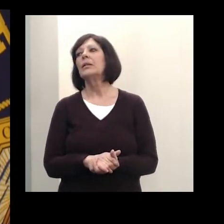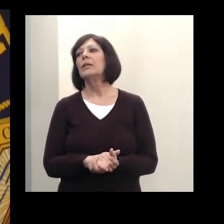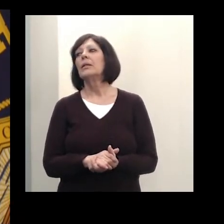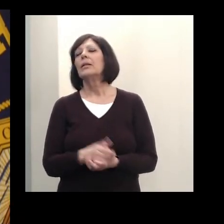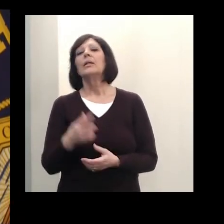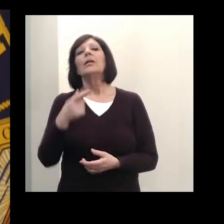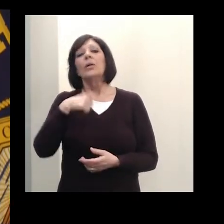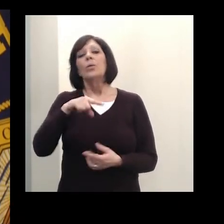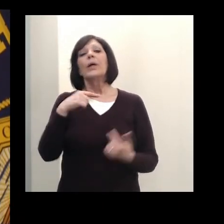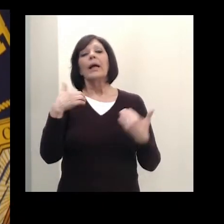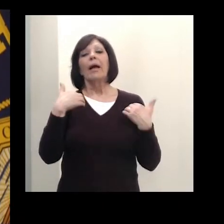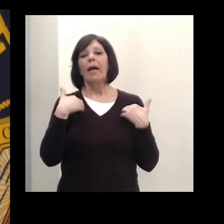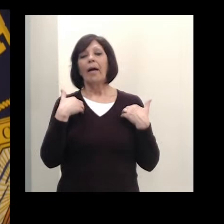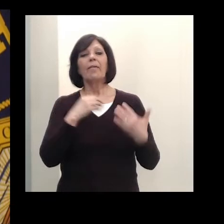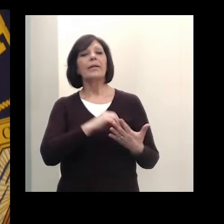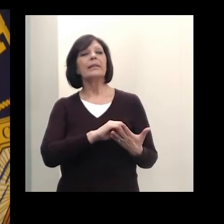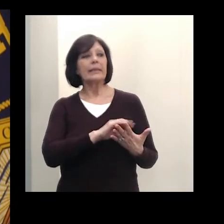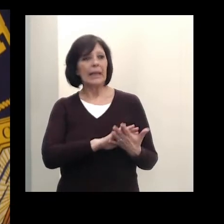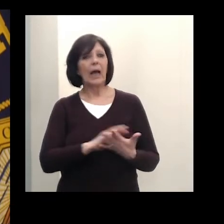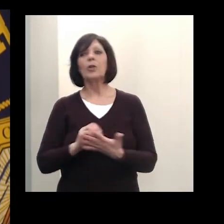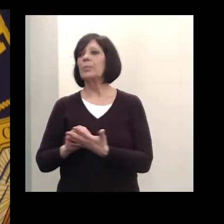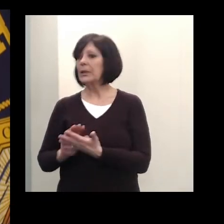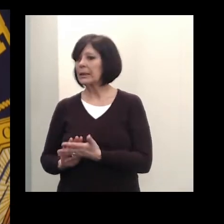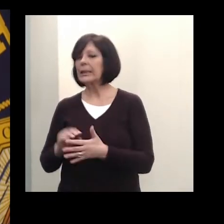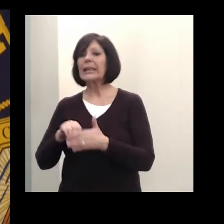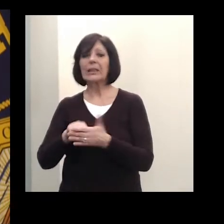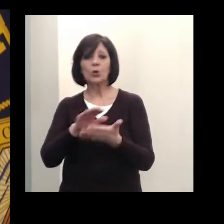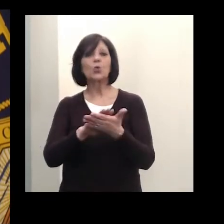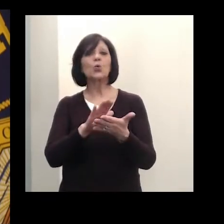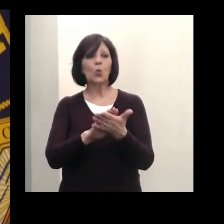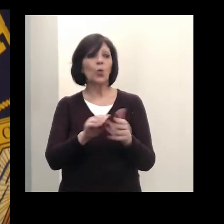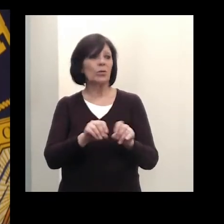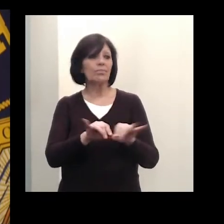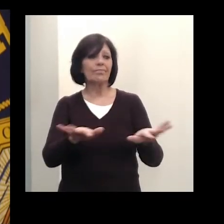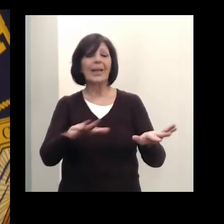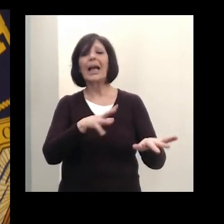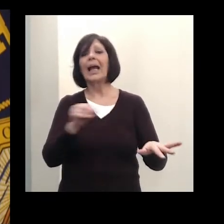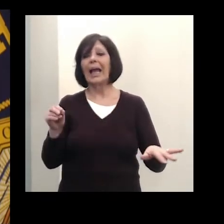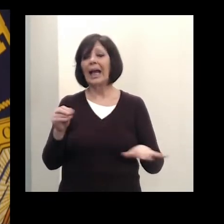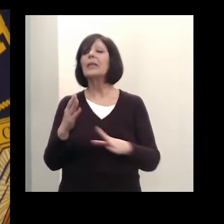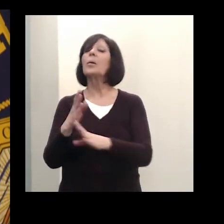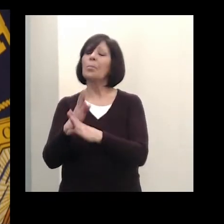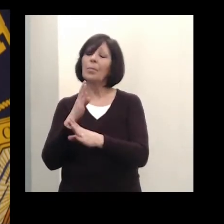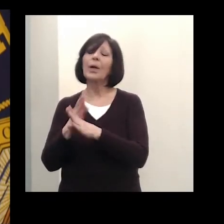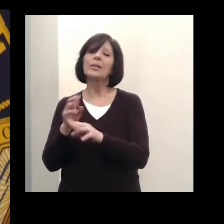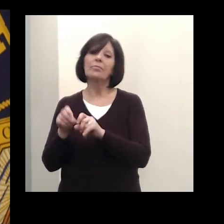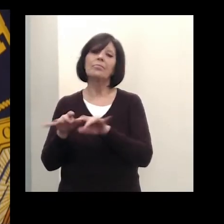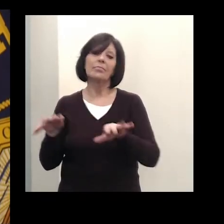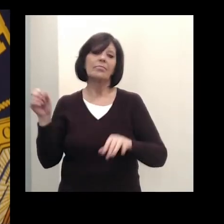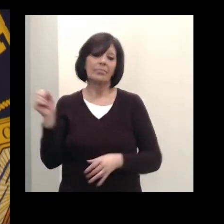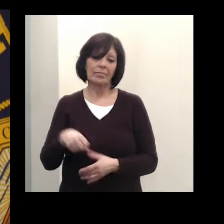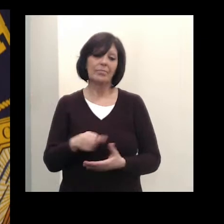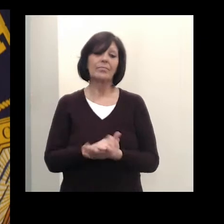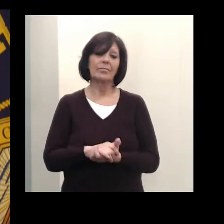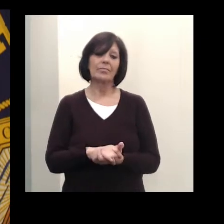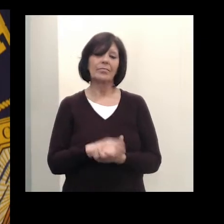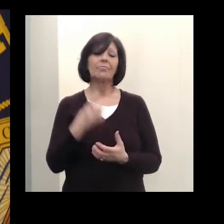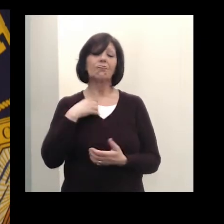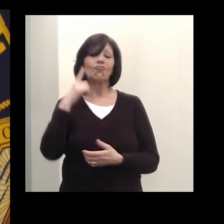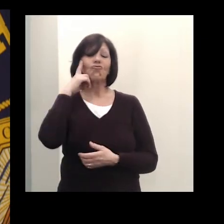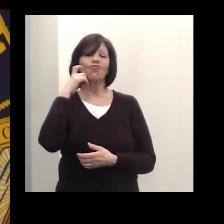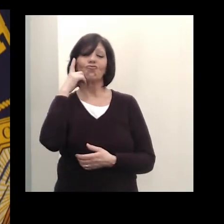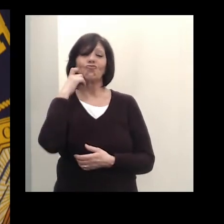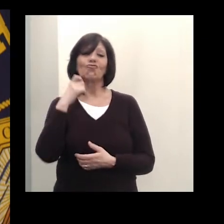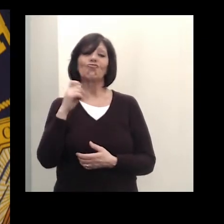have documented both in-school transmission and in the classroom, and we are highly suspicious that there has